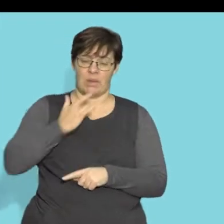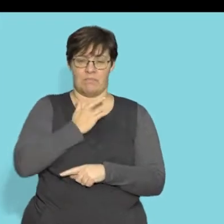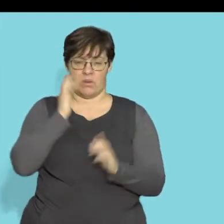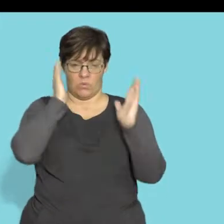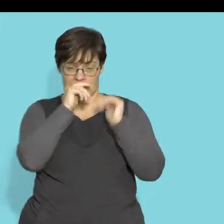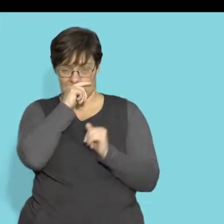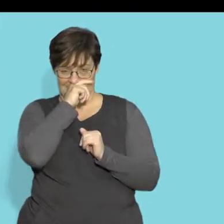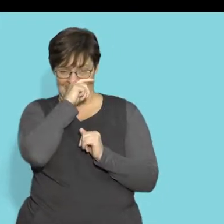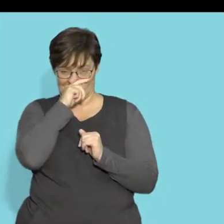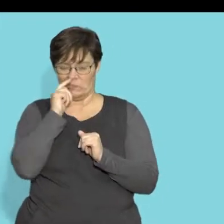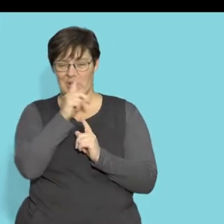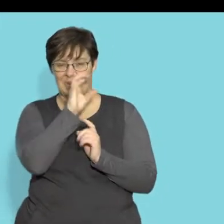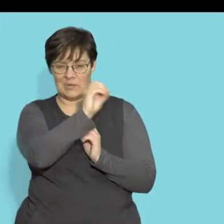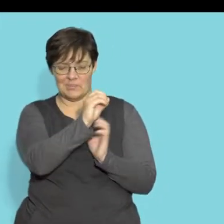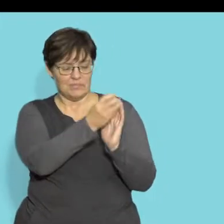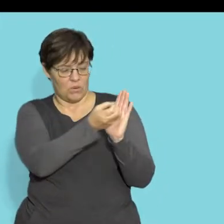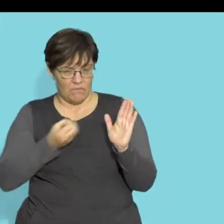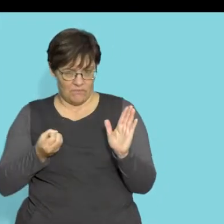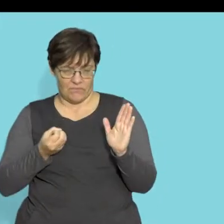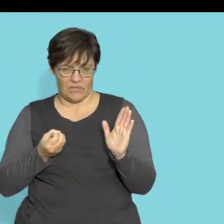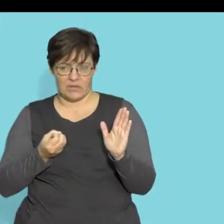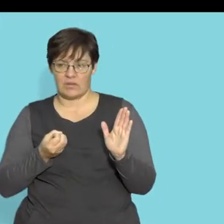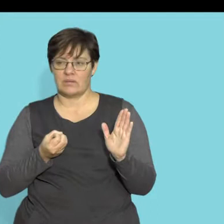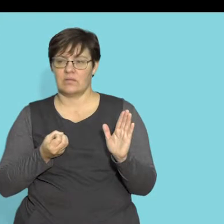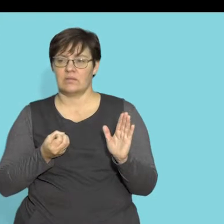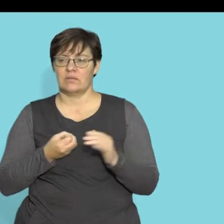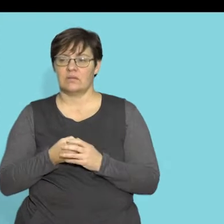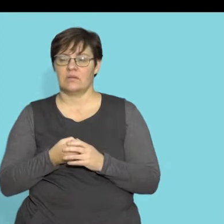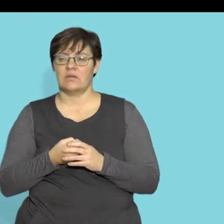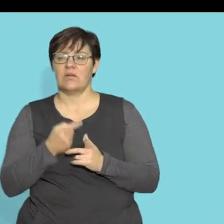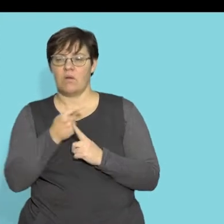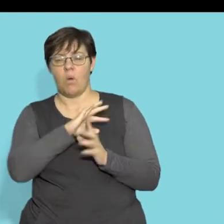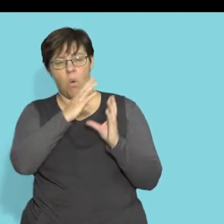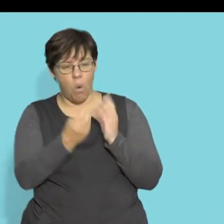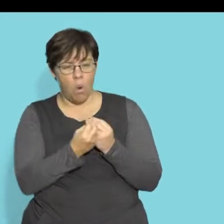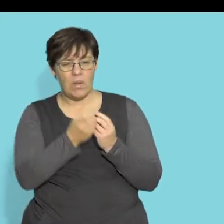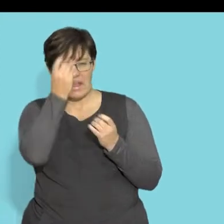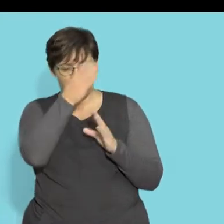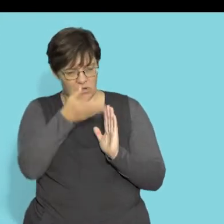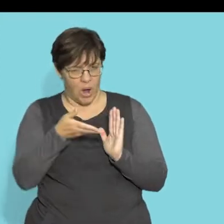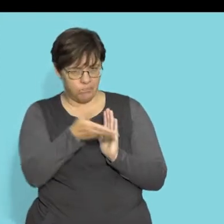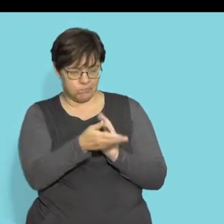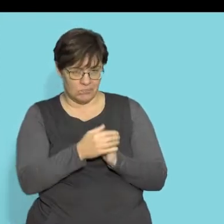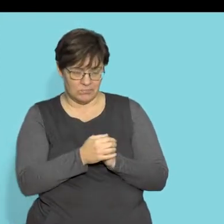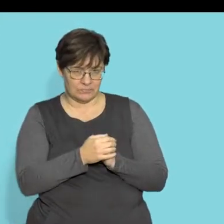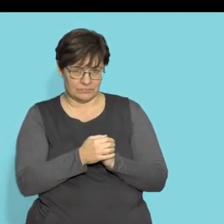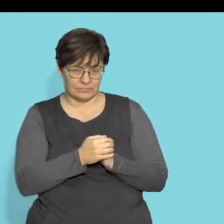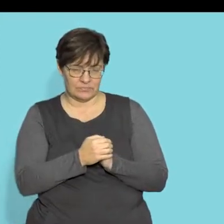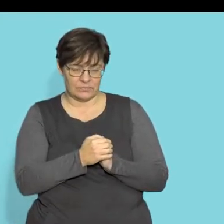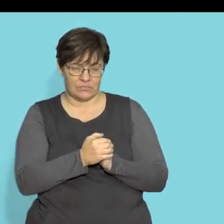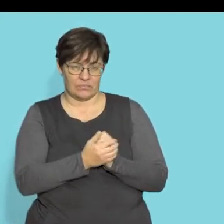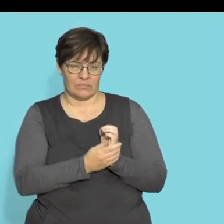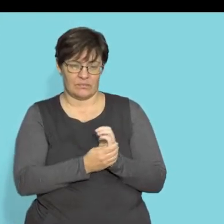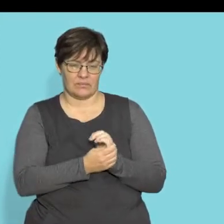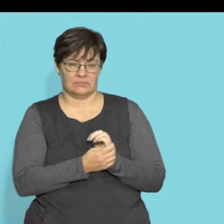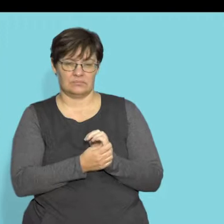horse. And so this is a process of being able to extract a somatic cell that has all the genetic information of this